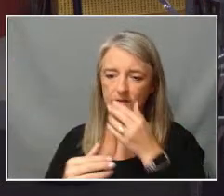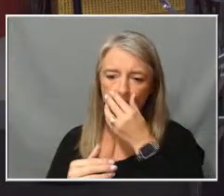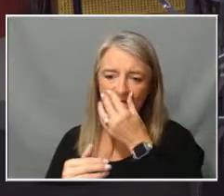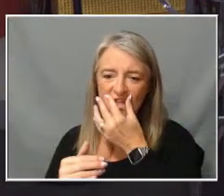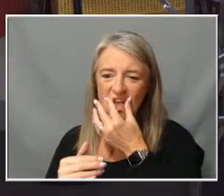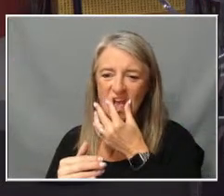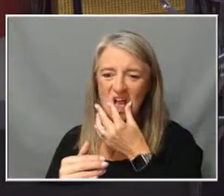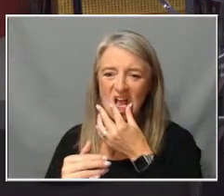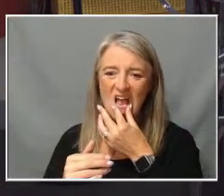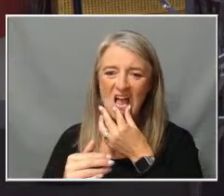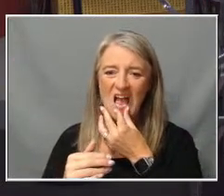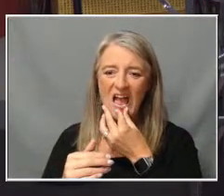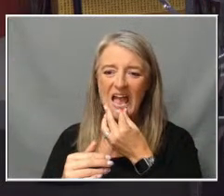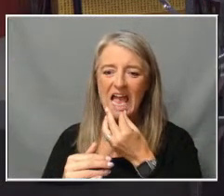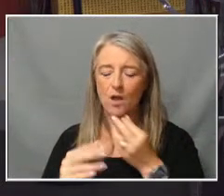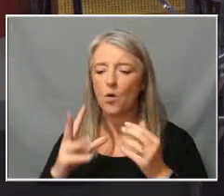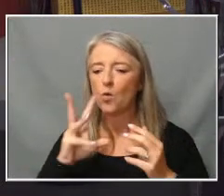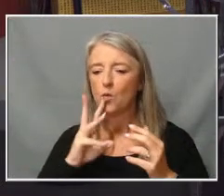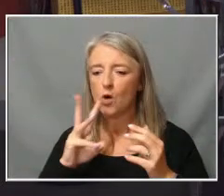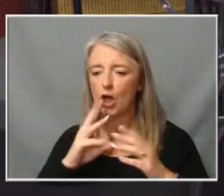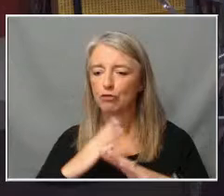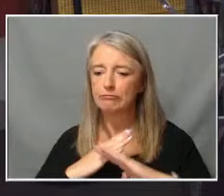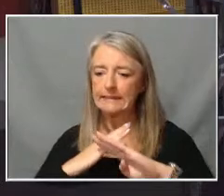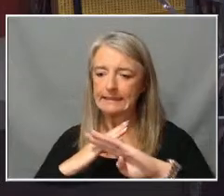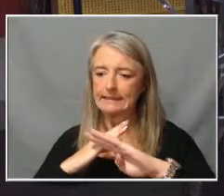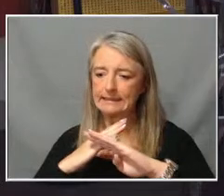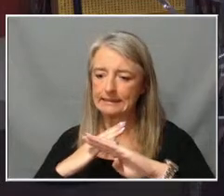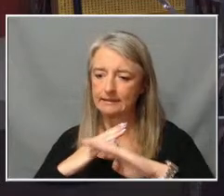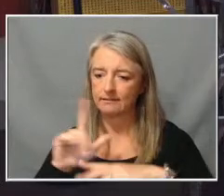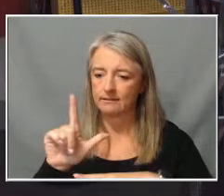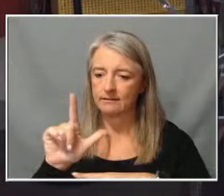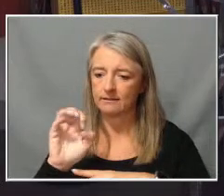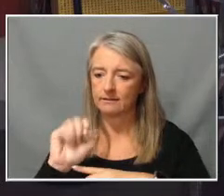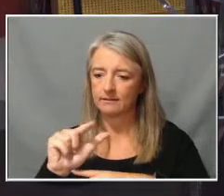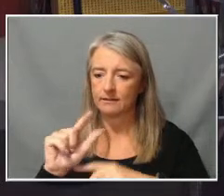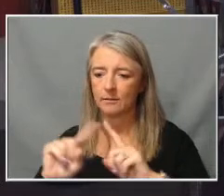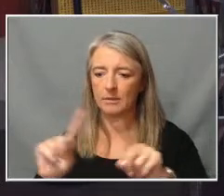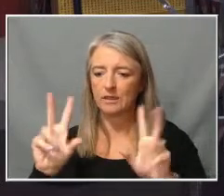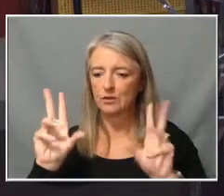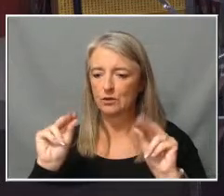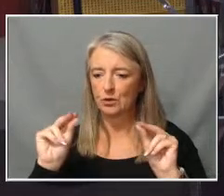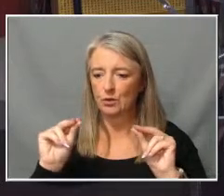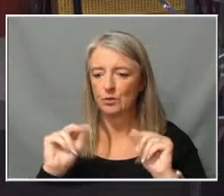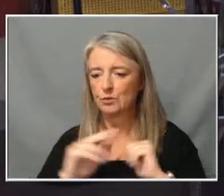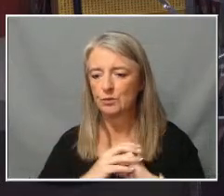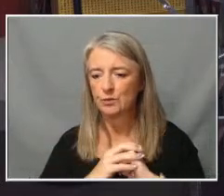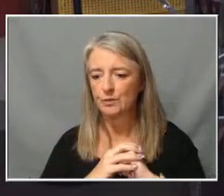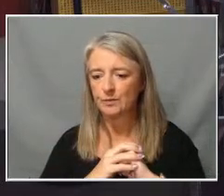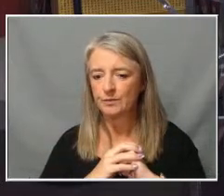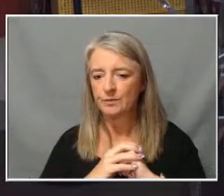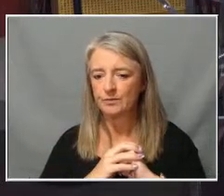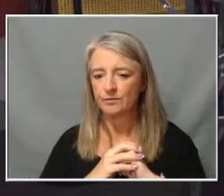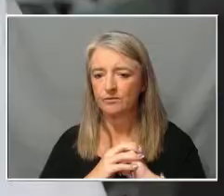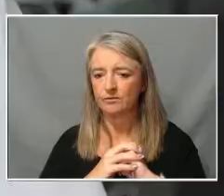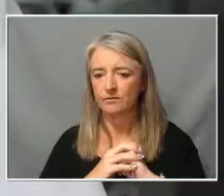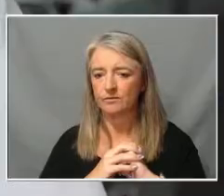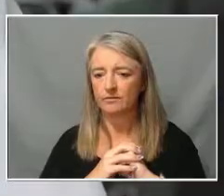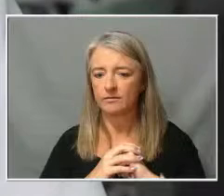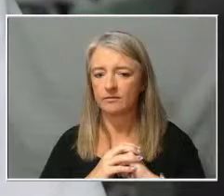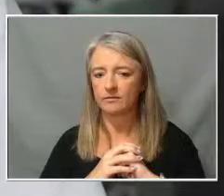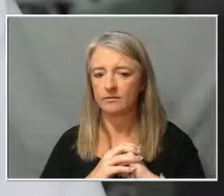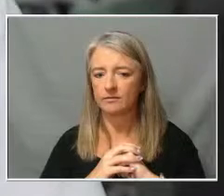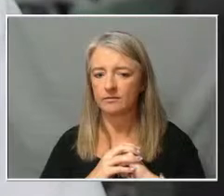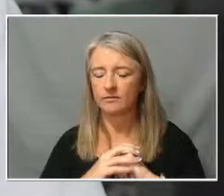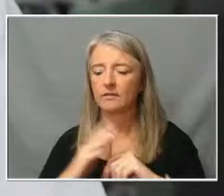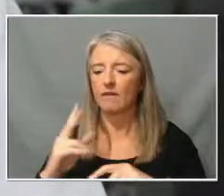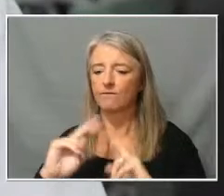is very water resistant, this leg, but no, that's really the only time it's off. Mine is I'm comfortable